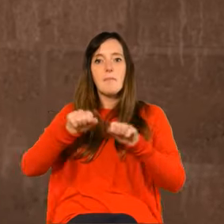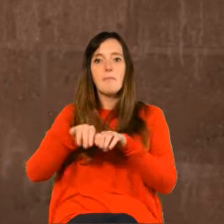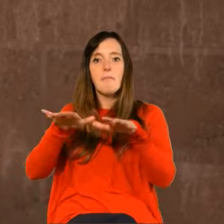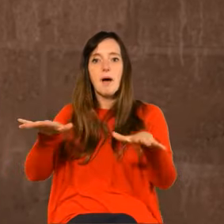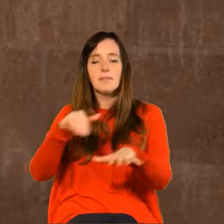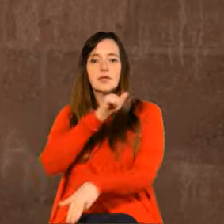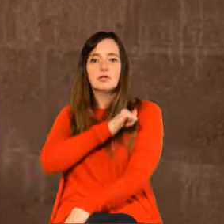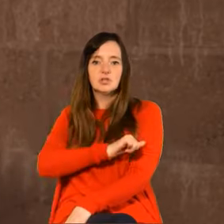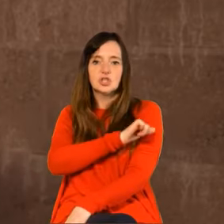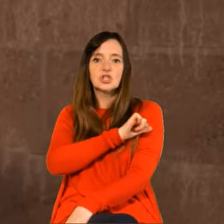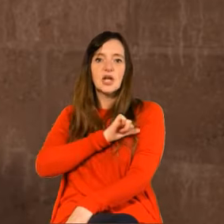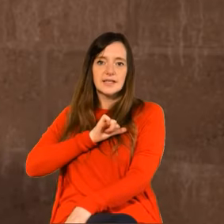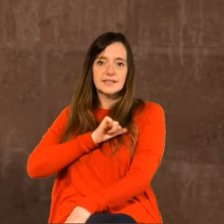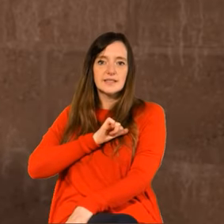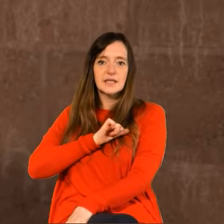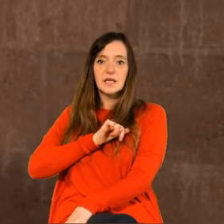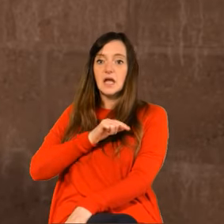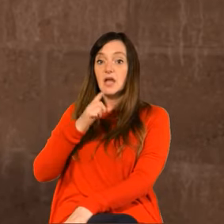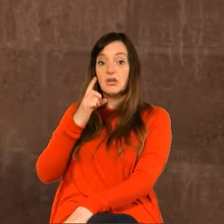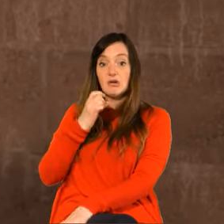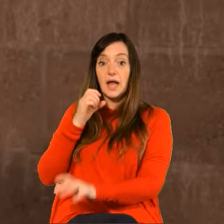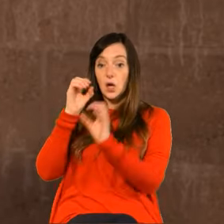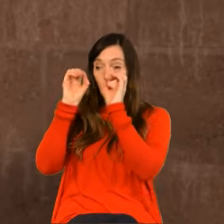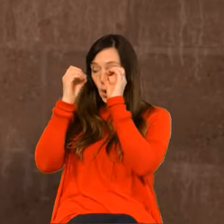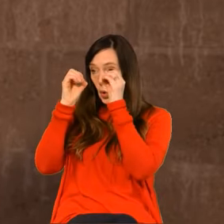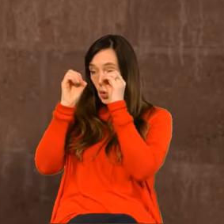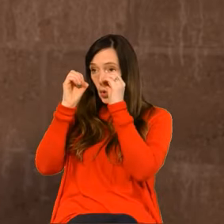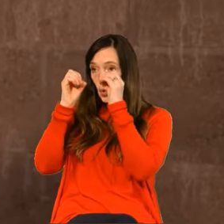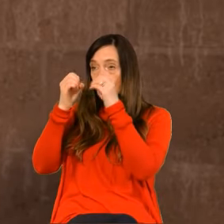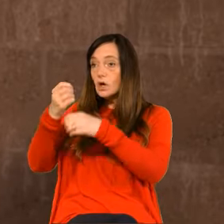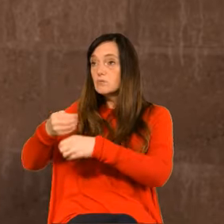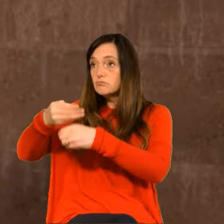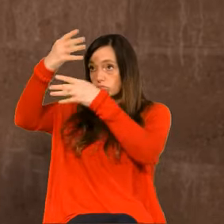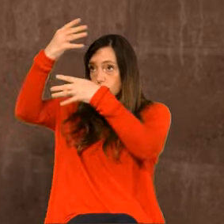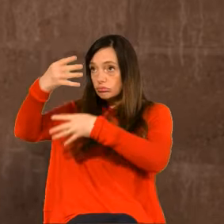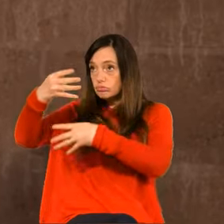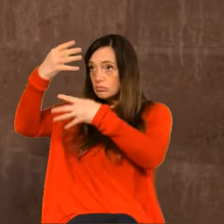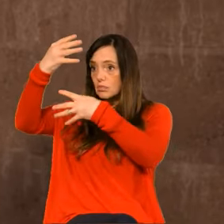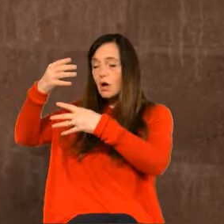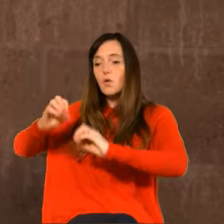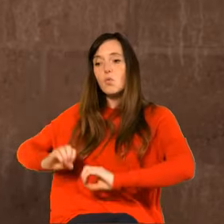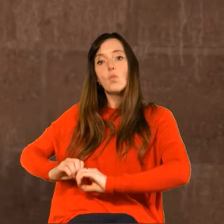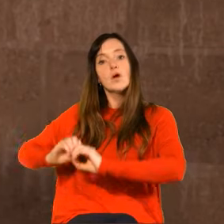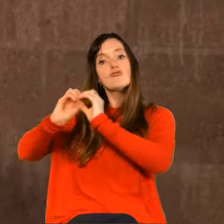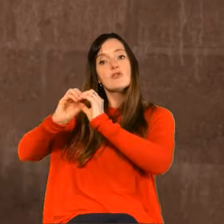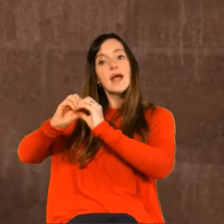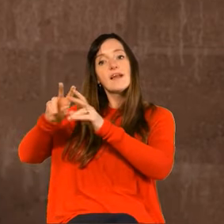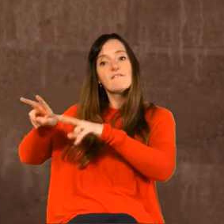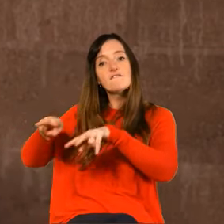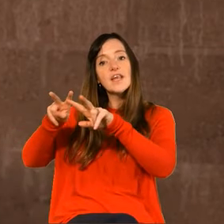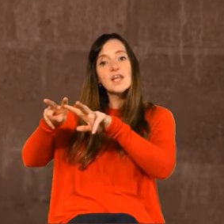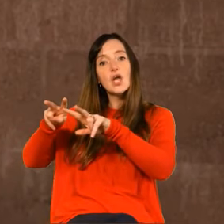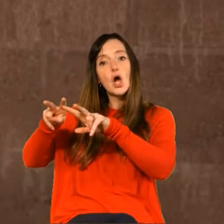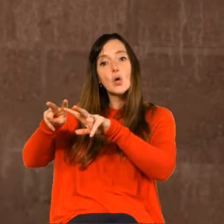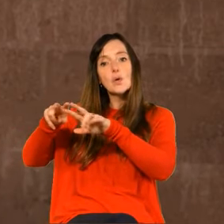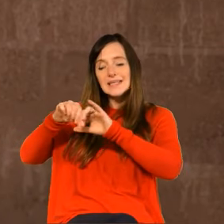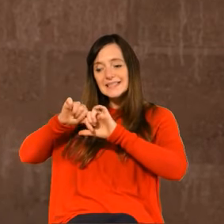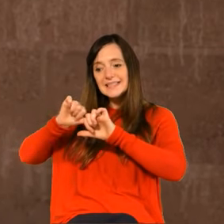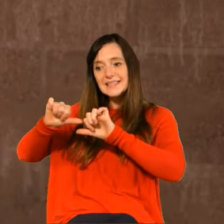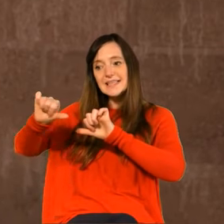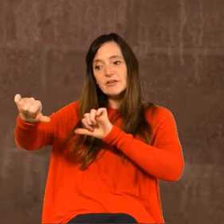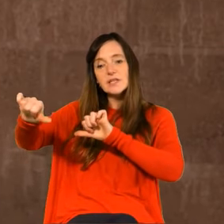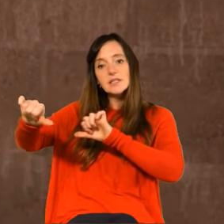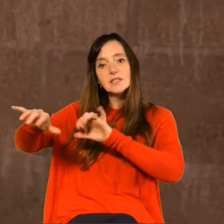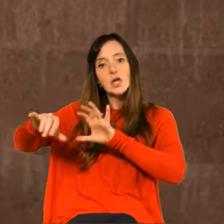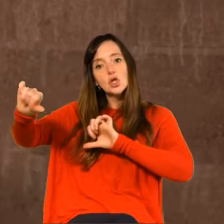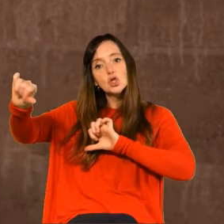Google or Facebook or social media, you'll find us. We've produced over the last 3 years a video series called Short Answers. We've got about